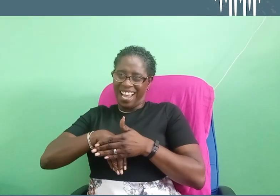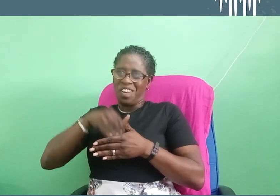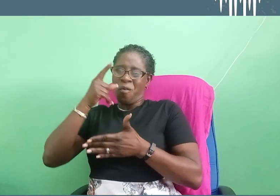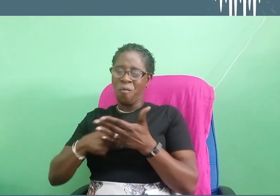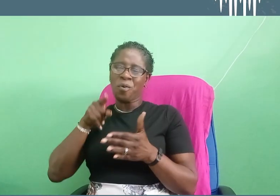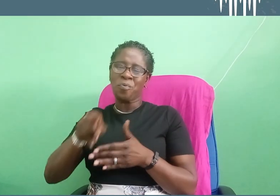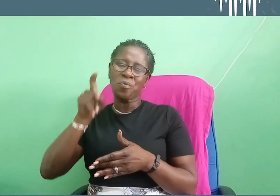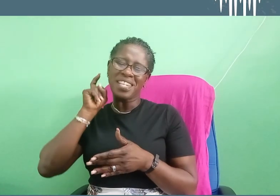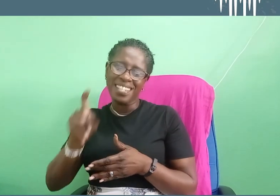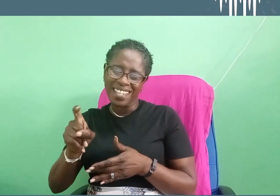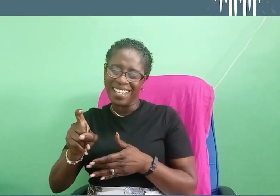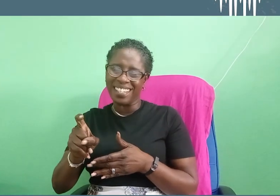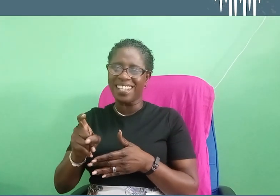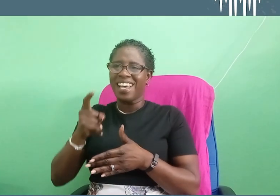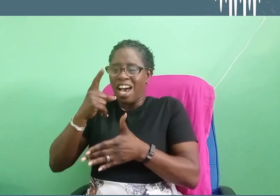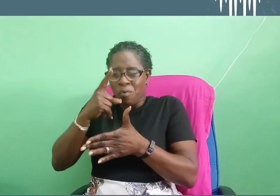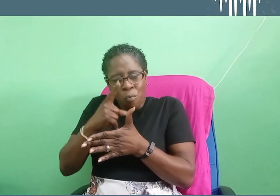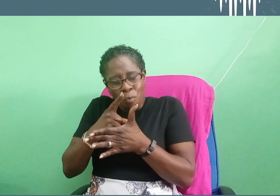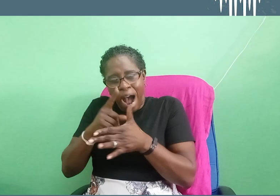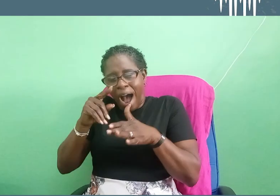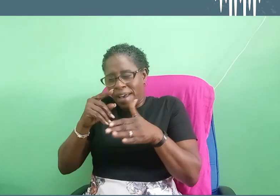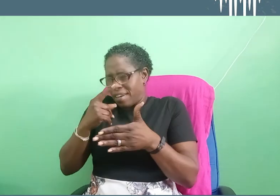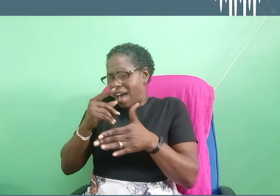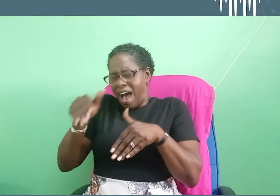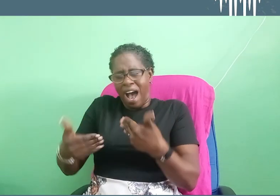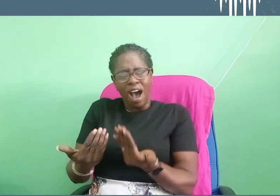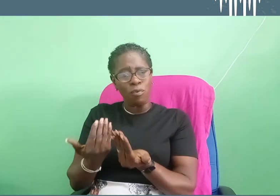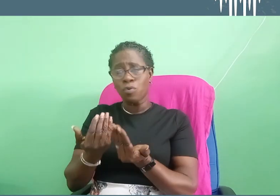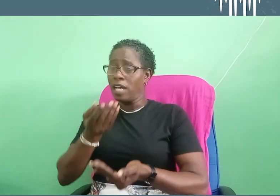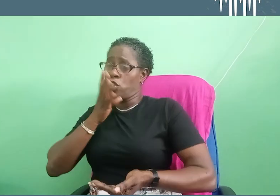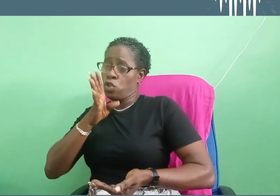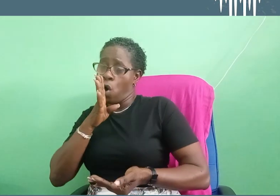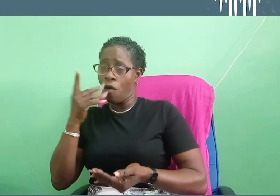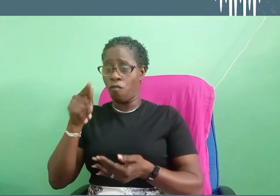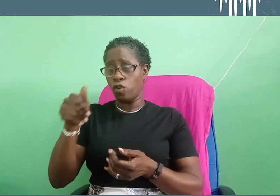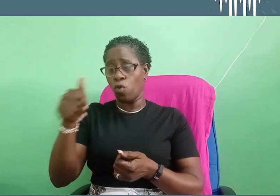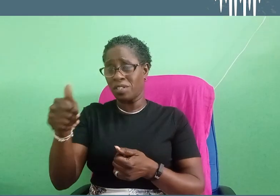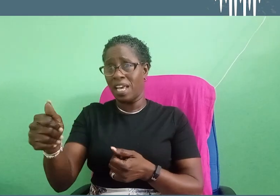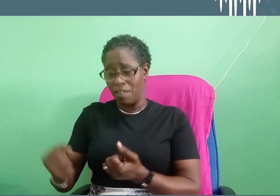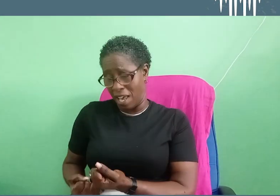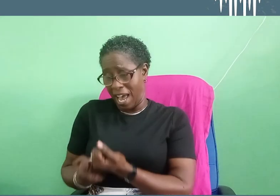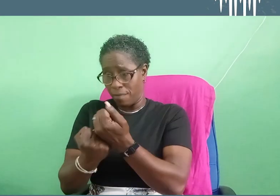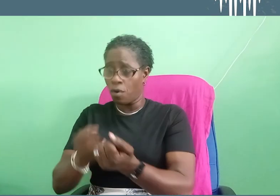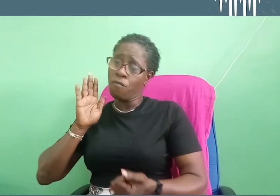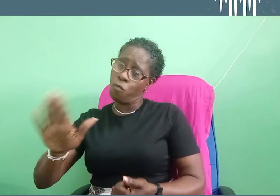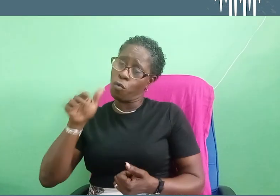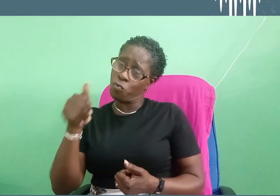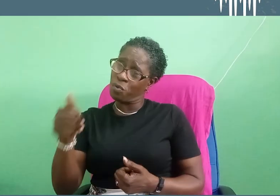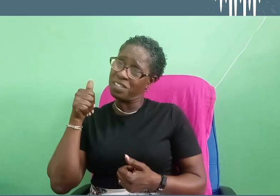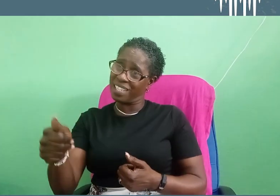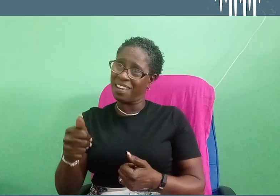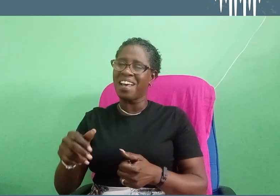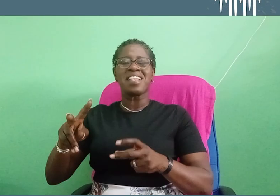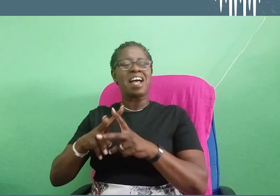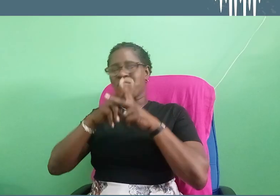and how they can actually get their needs met and how they can advocate for themselves in other spaces on getting their needs met, then that is the